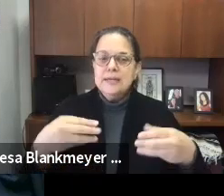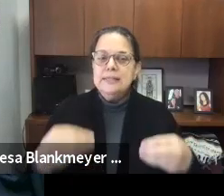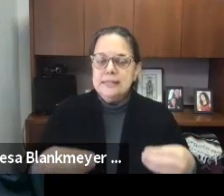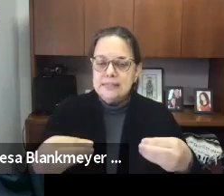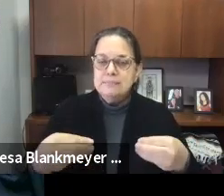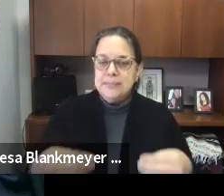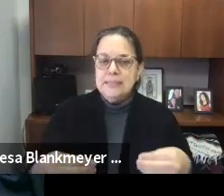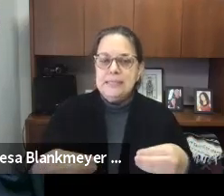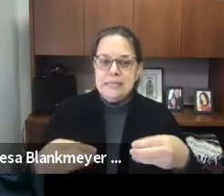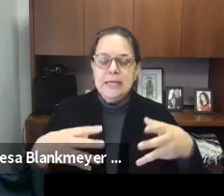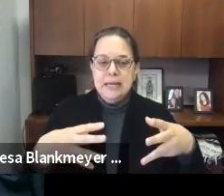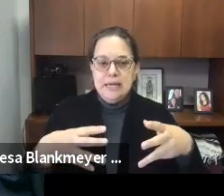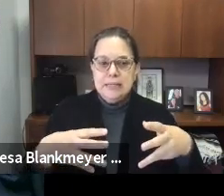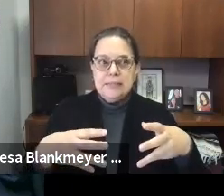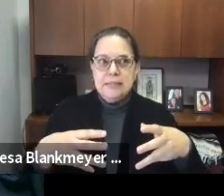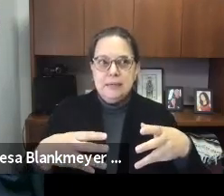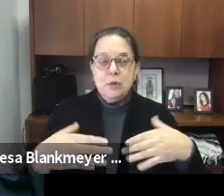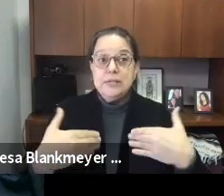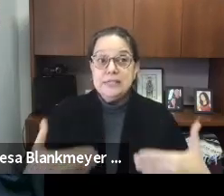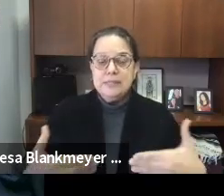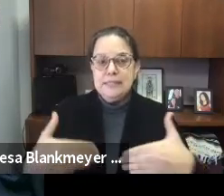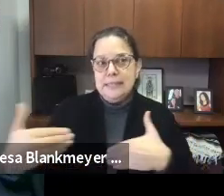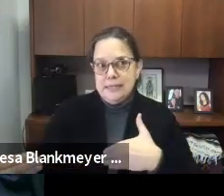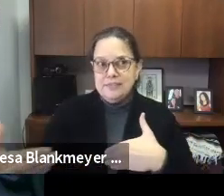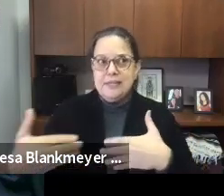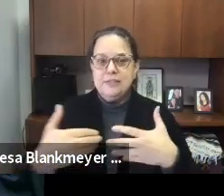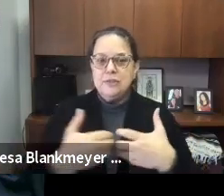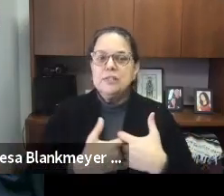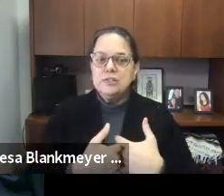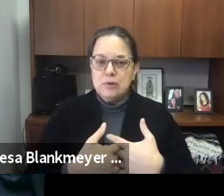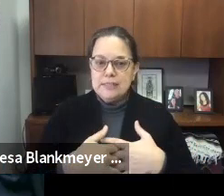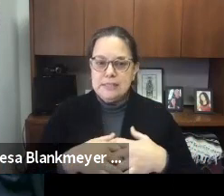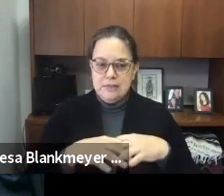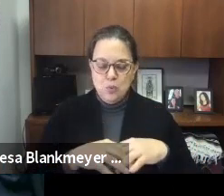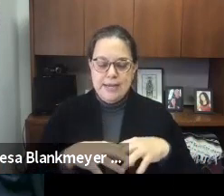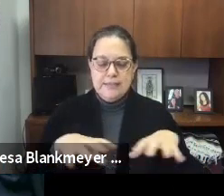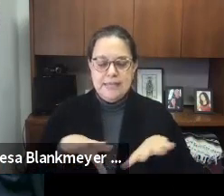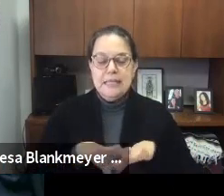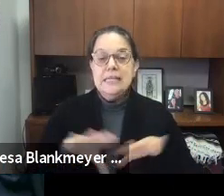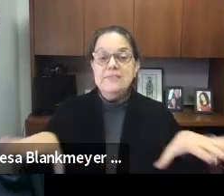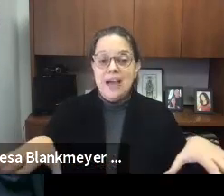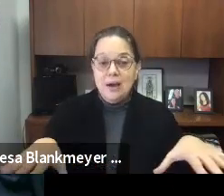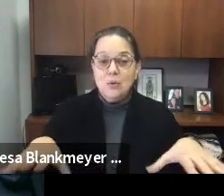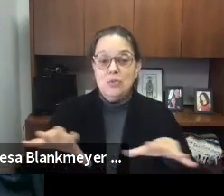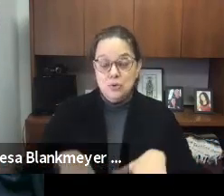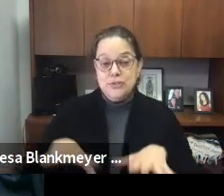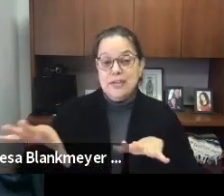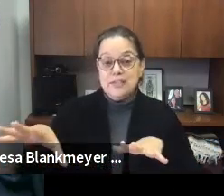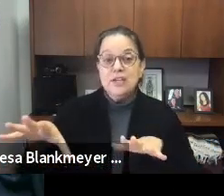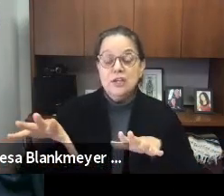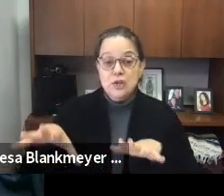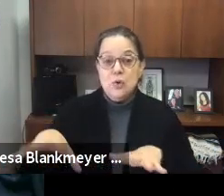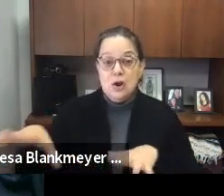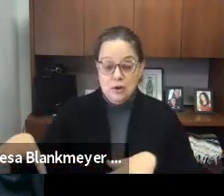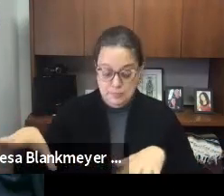often disability is, or disability and deaf studies are constructed in ways that leave out those of